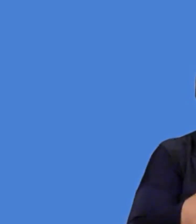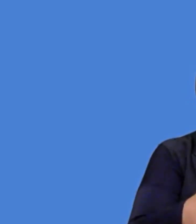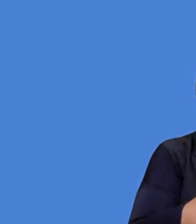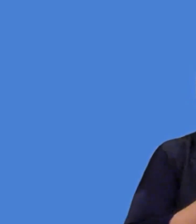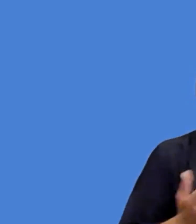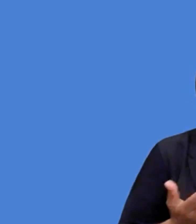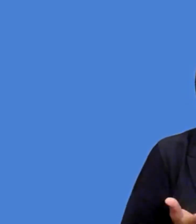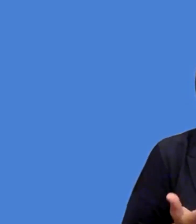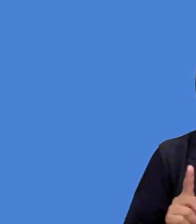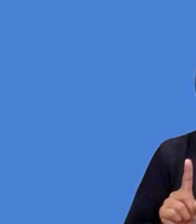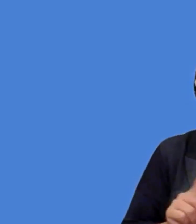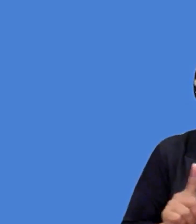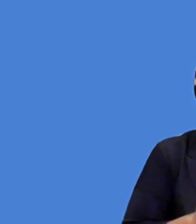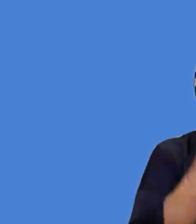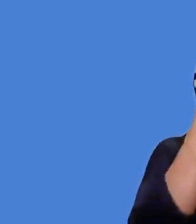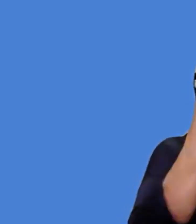structure.